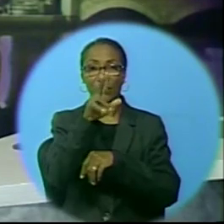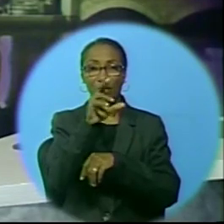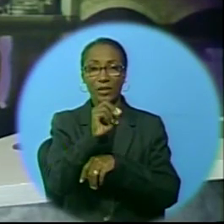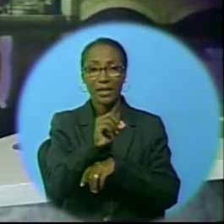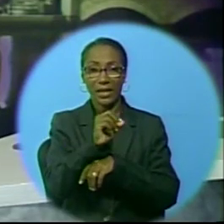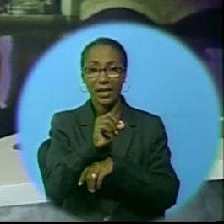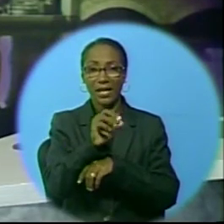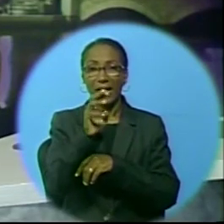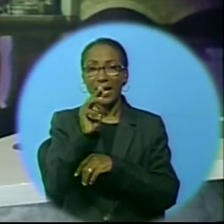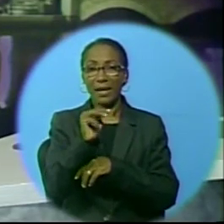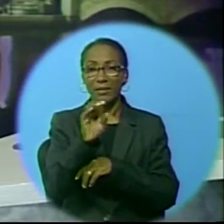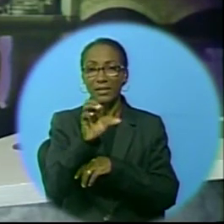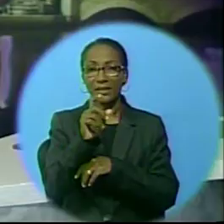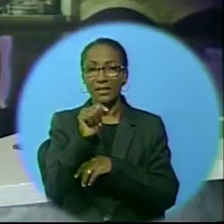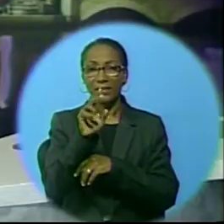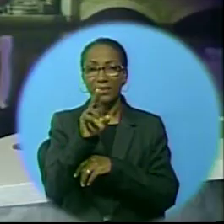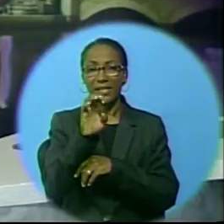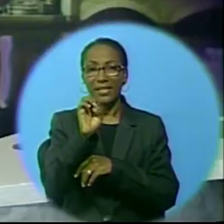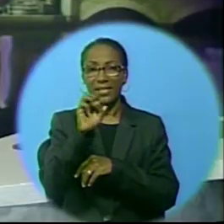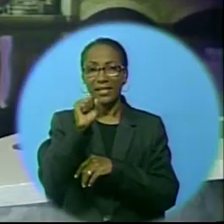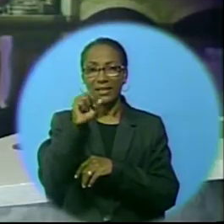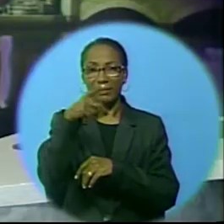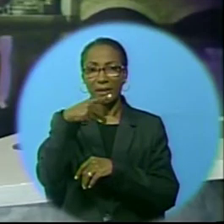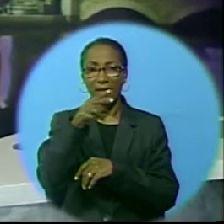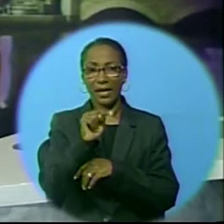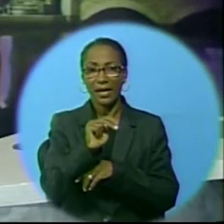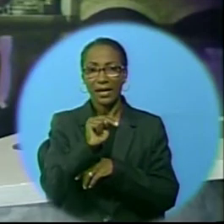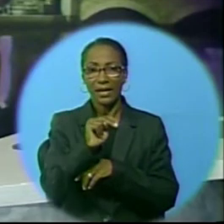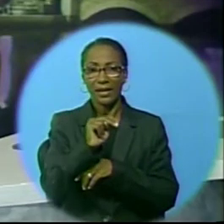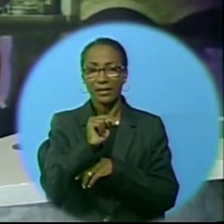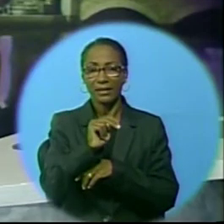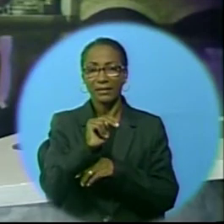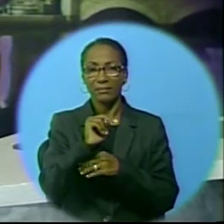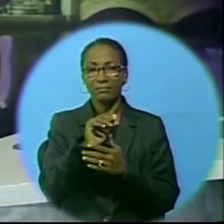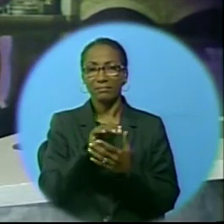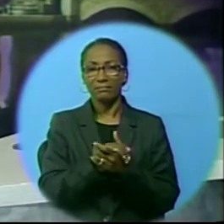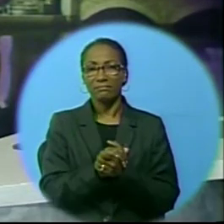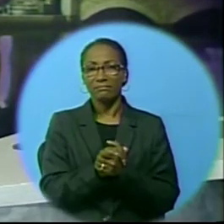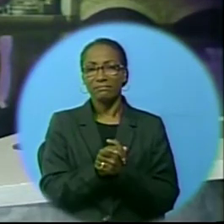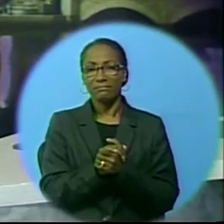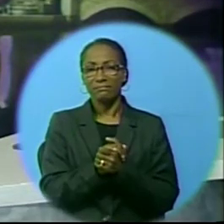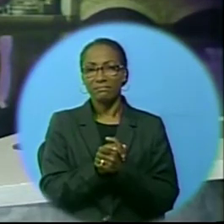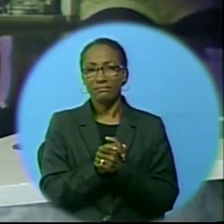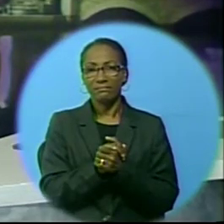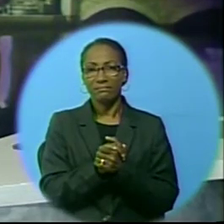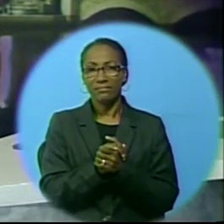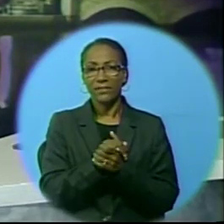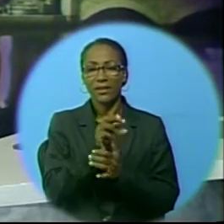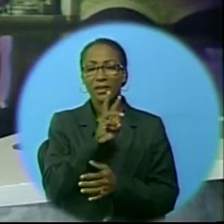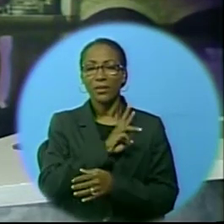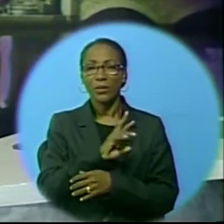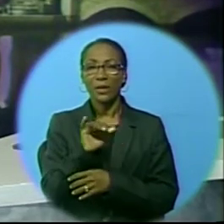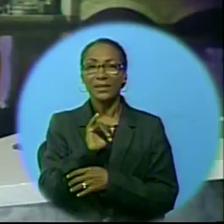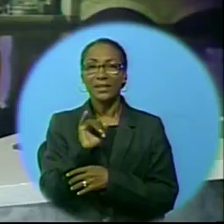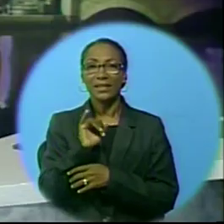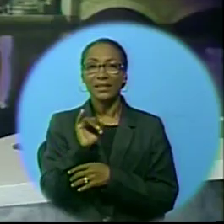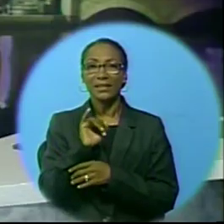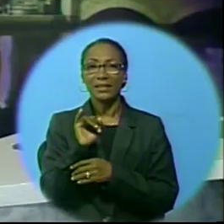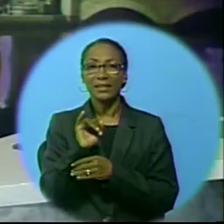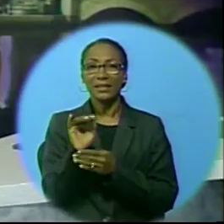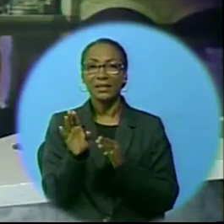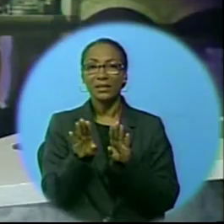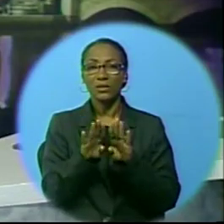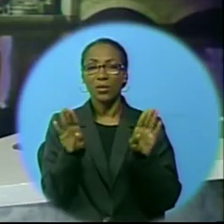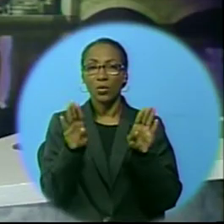on MCTV's ESPN1, that's channel 308. West Indies opener Chris Gayle missed the